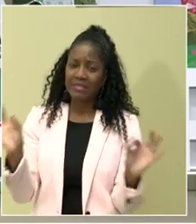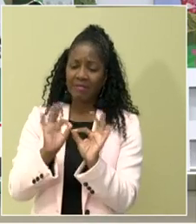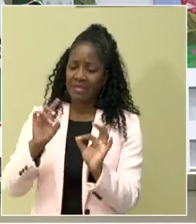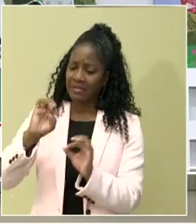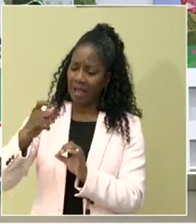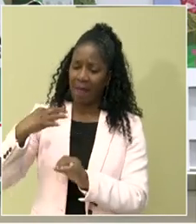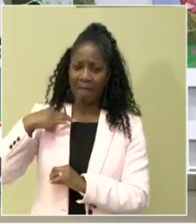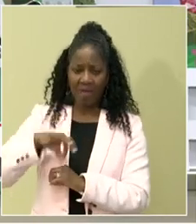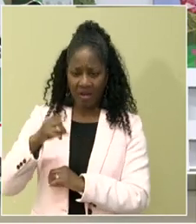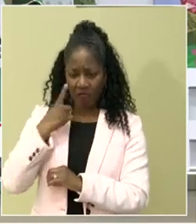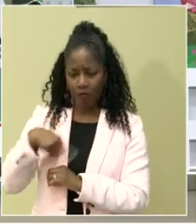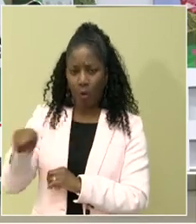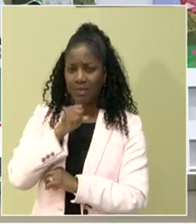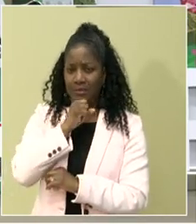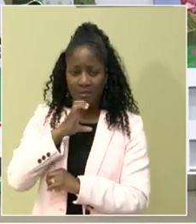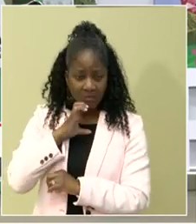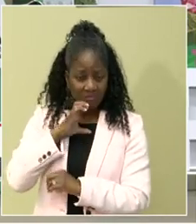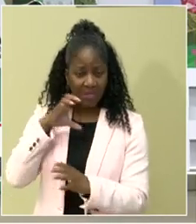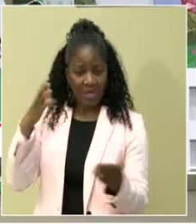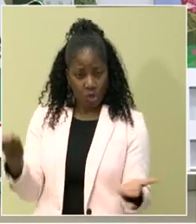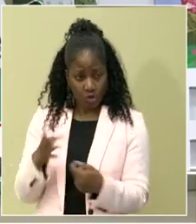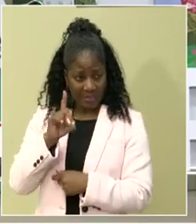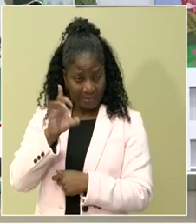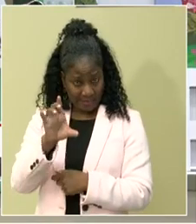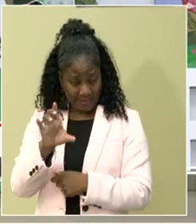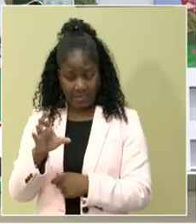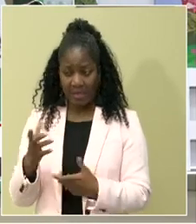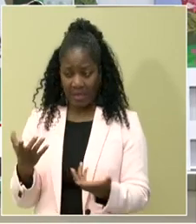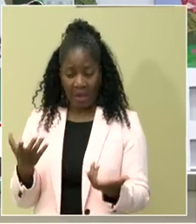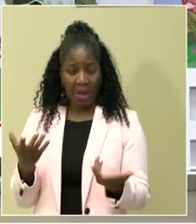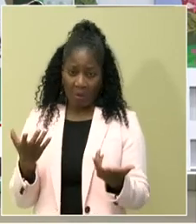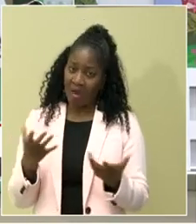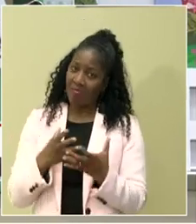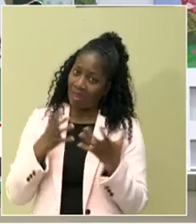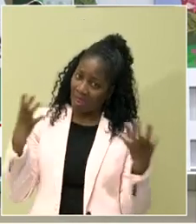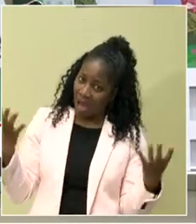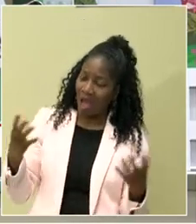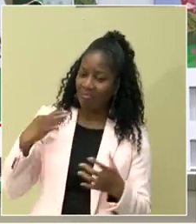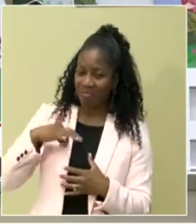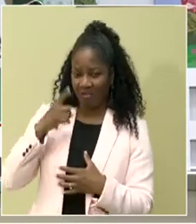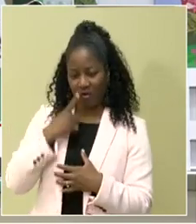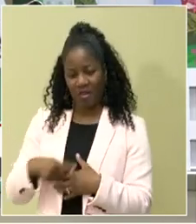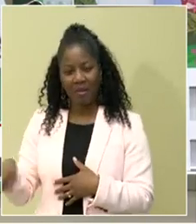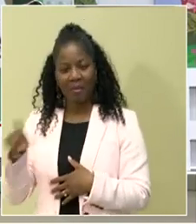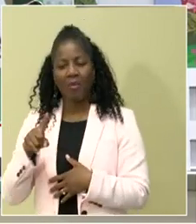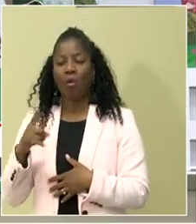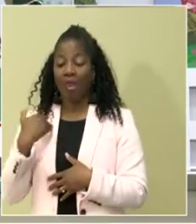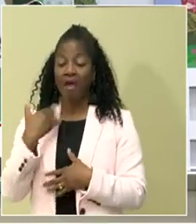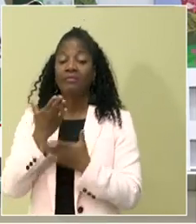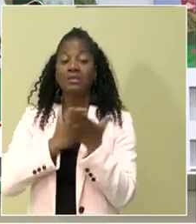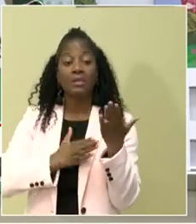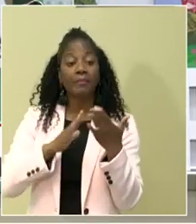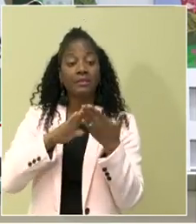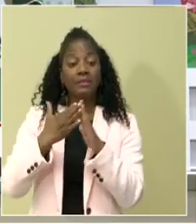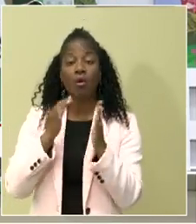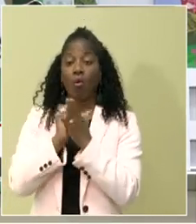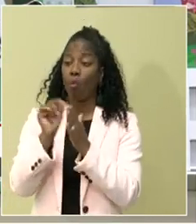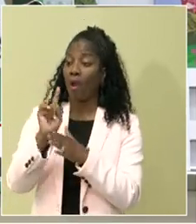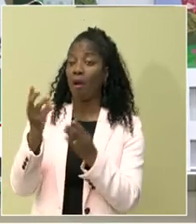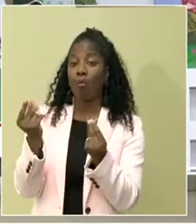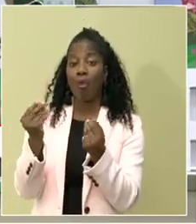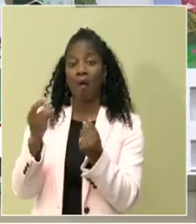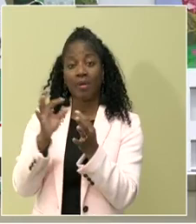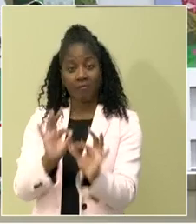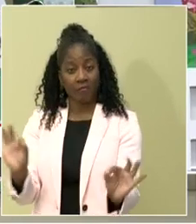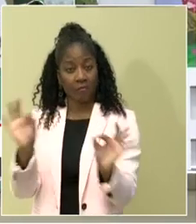are afforded seniors in the district. We do have a city where property values increase.